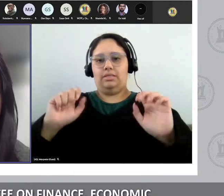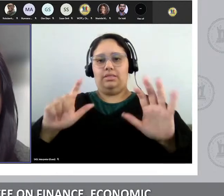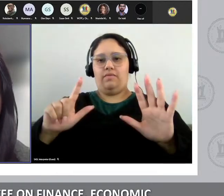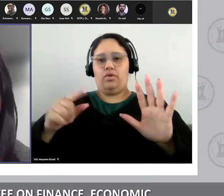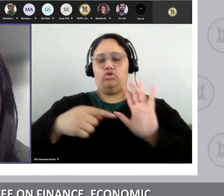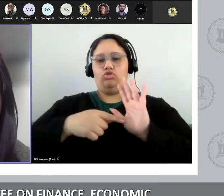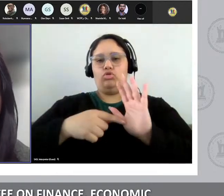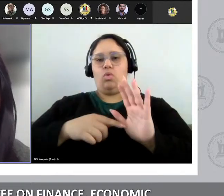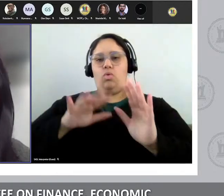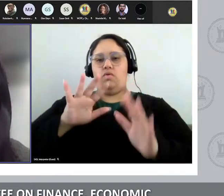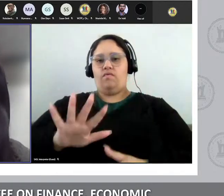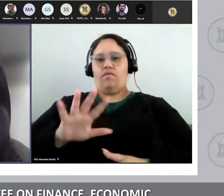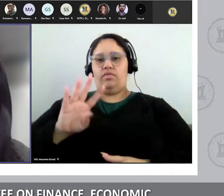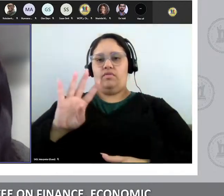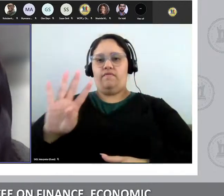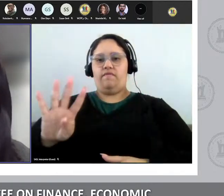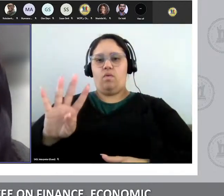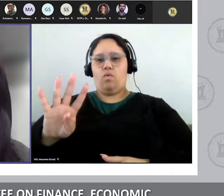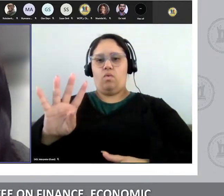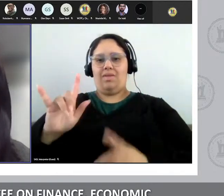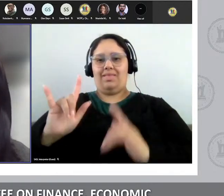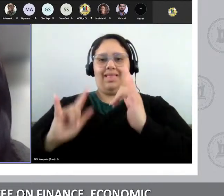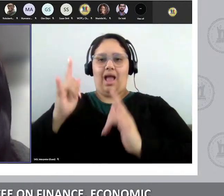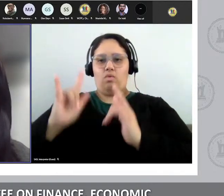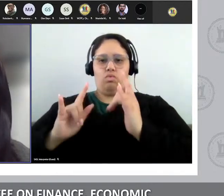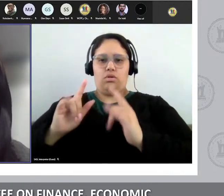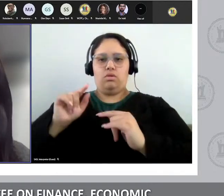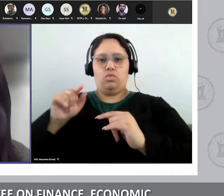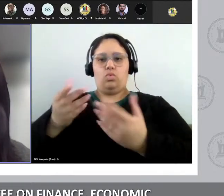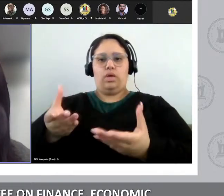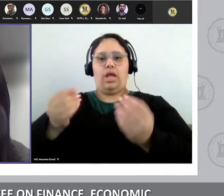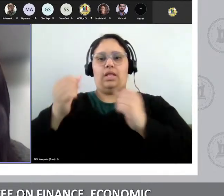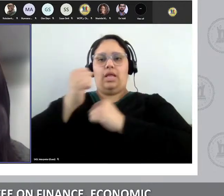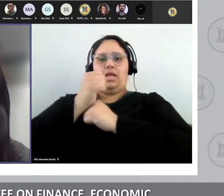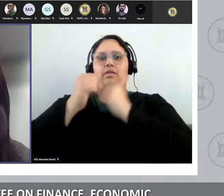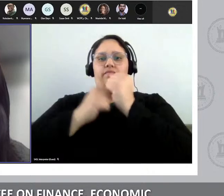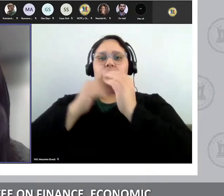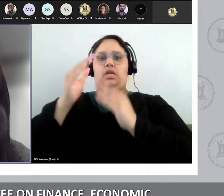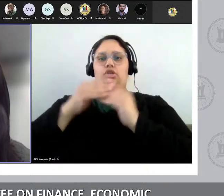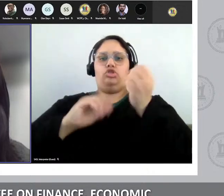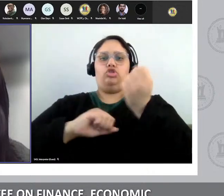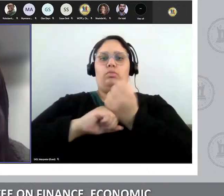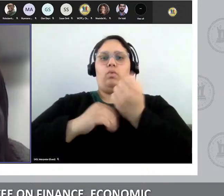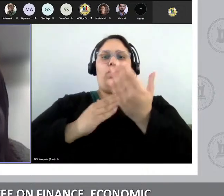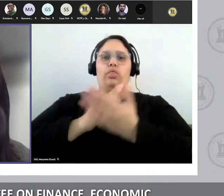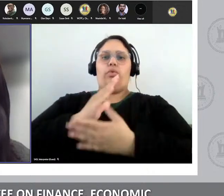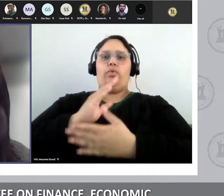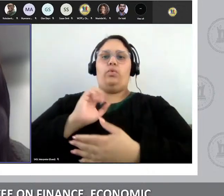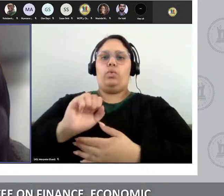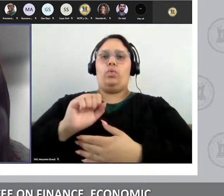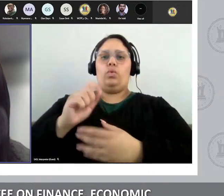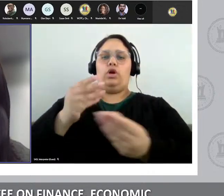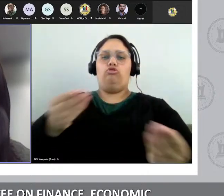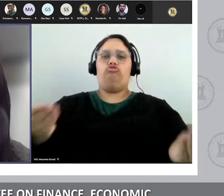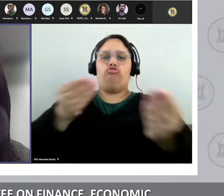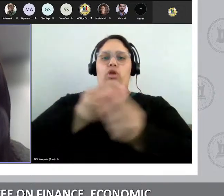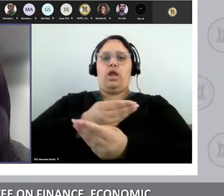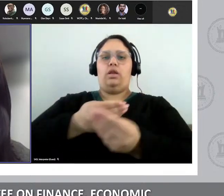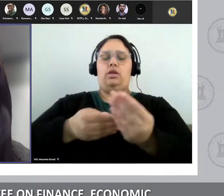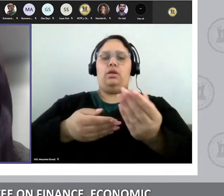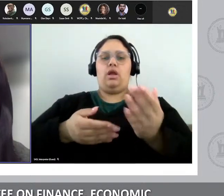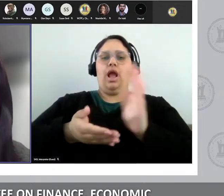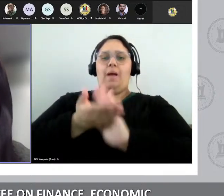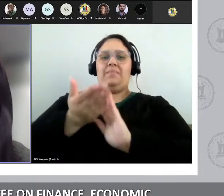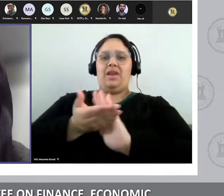there's 54, I'm assuming, towns received infrastructure support via trading space upgrades